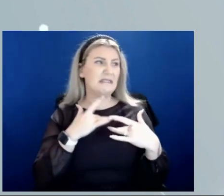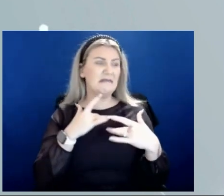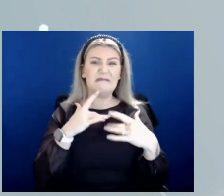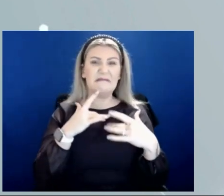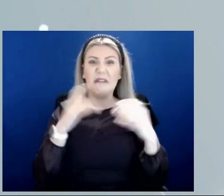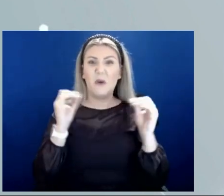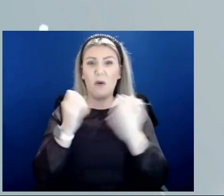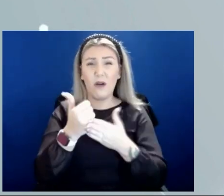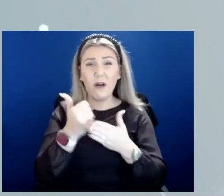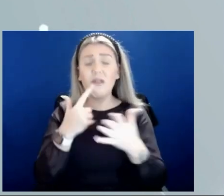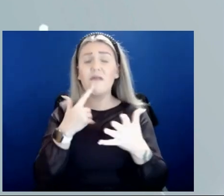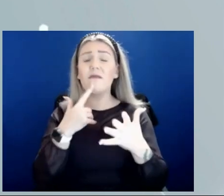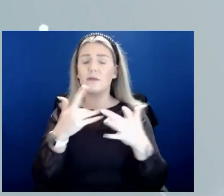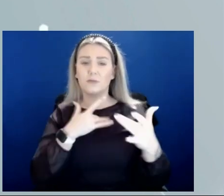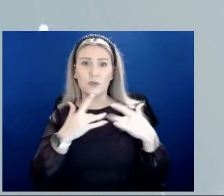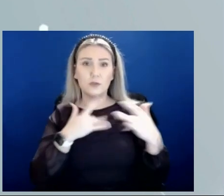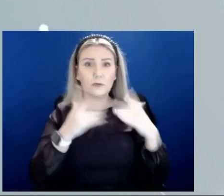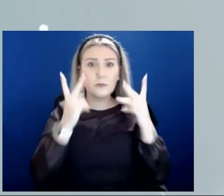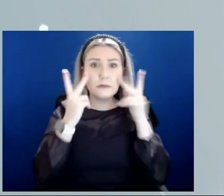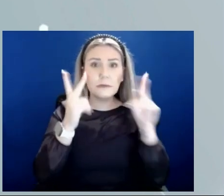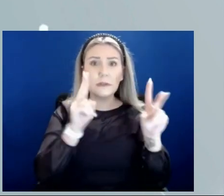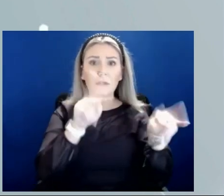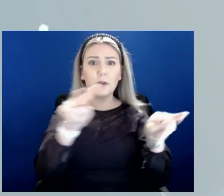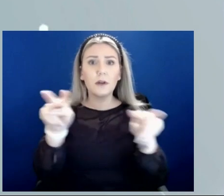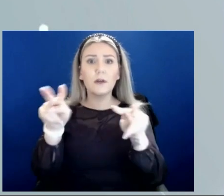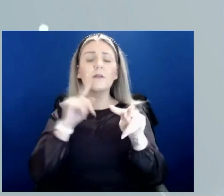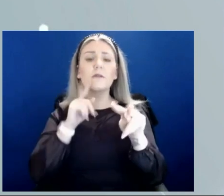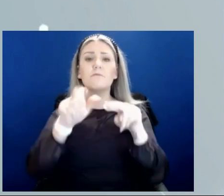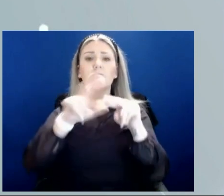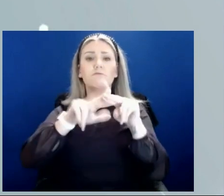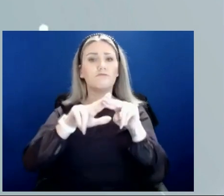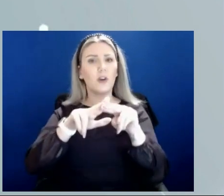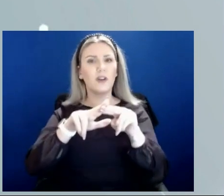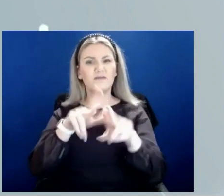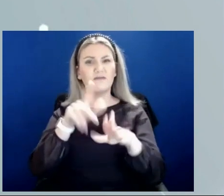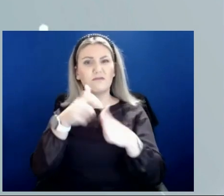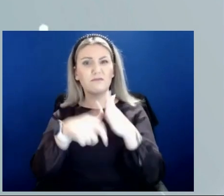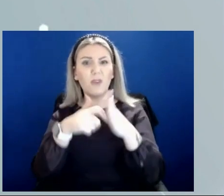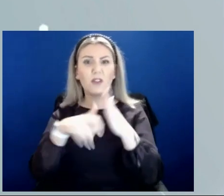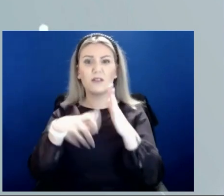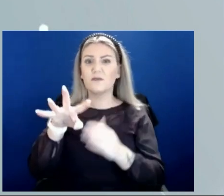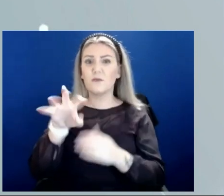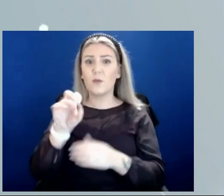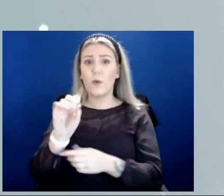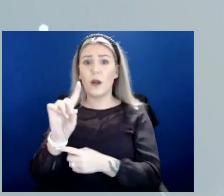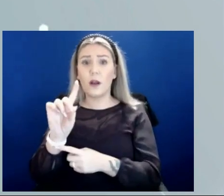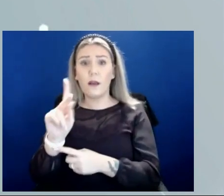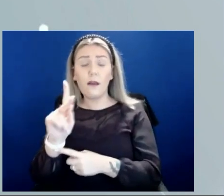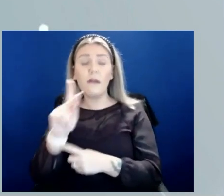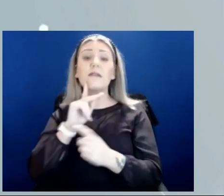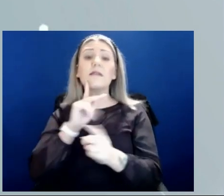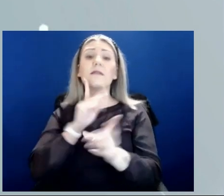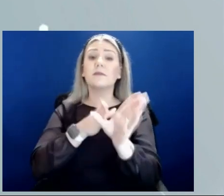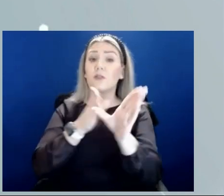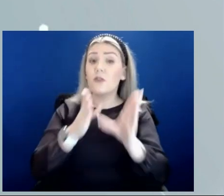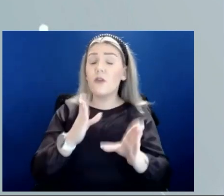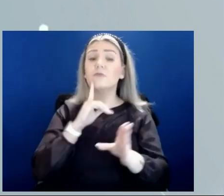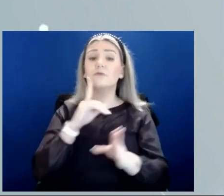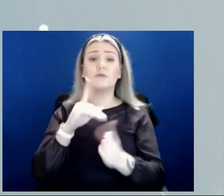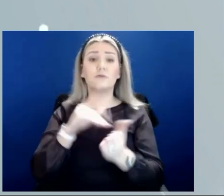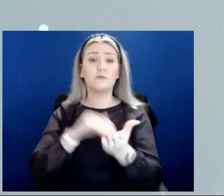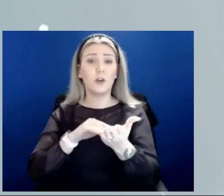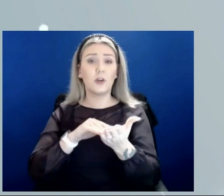about rising prices and falling 401ks. Psychologist Dr. Nawalanic will help us navigate those concerns. And